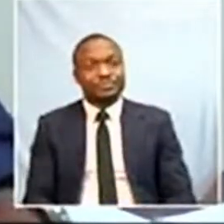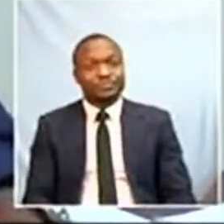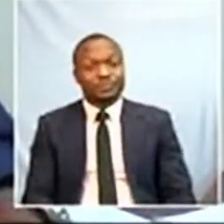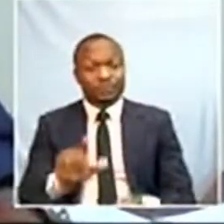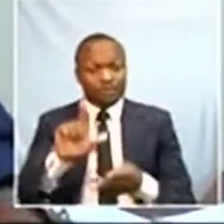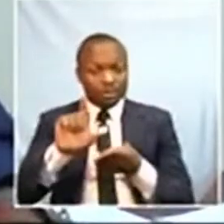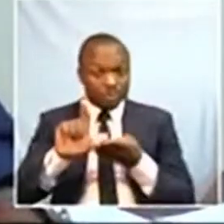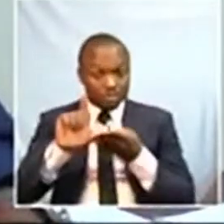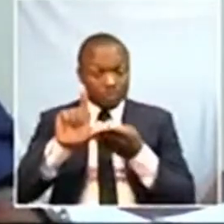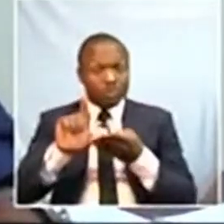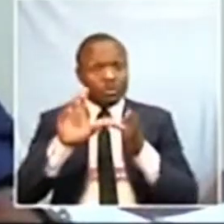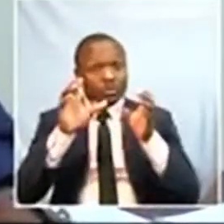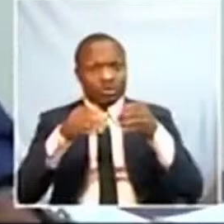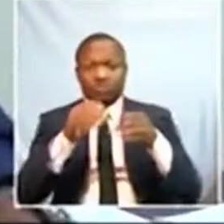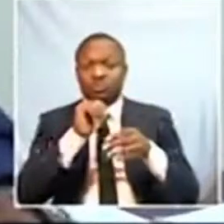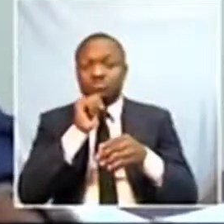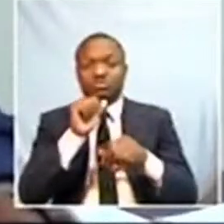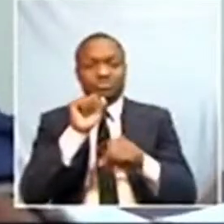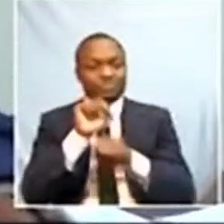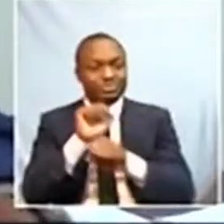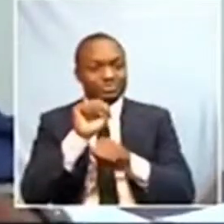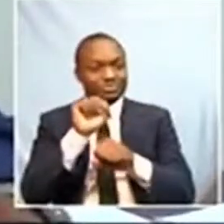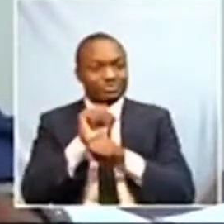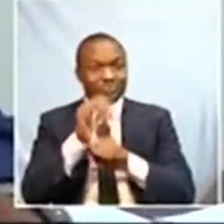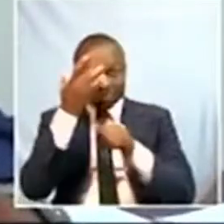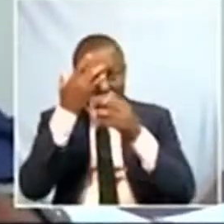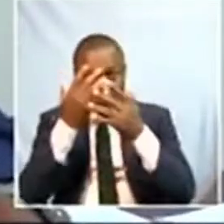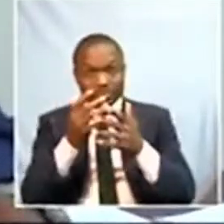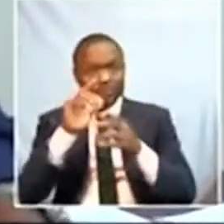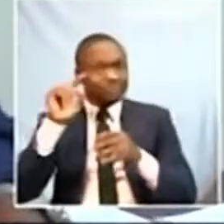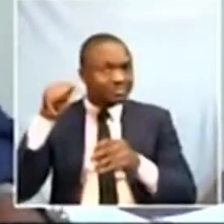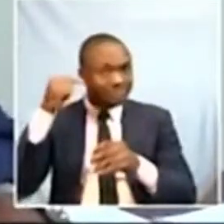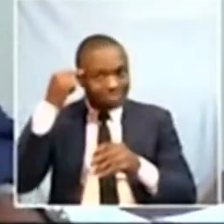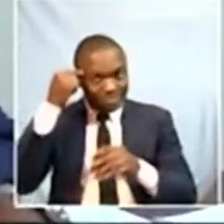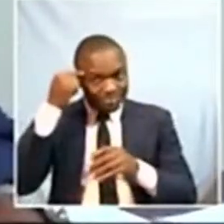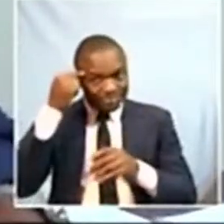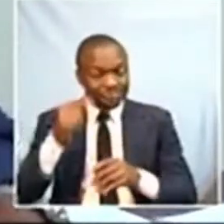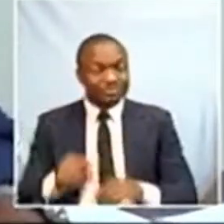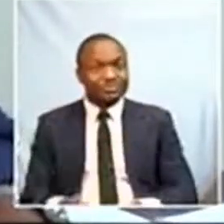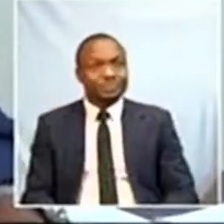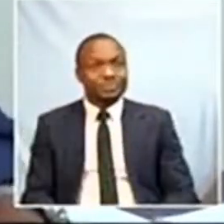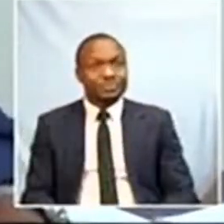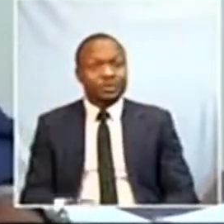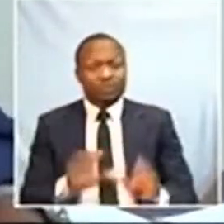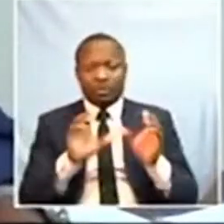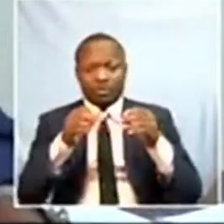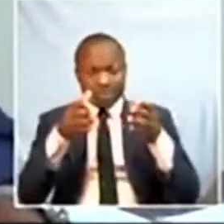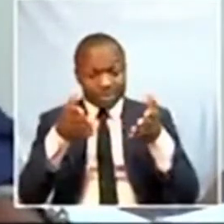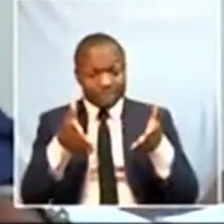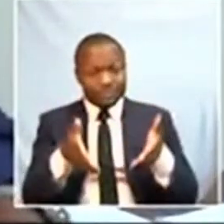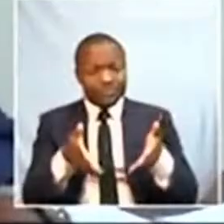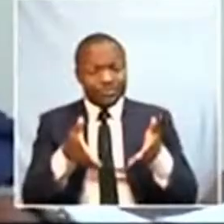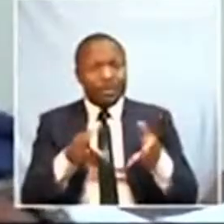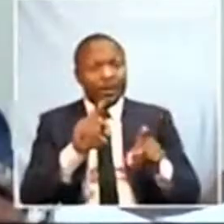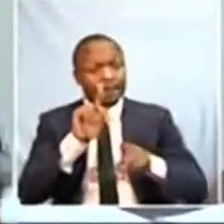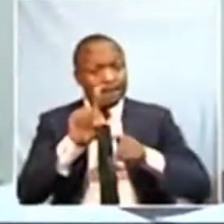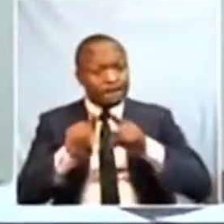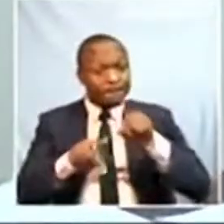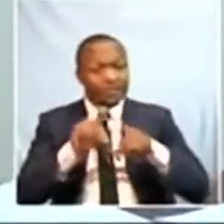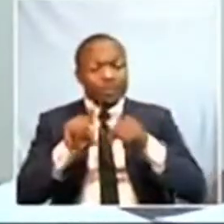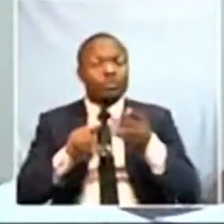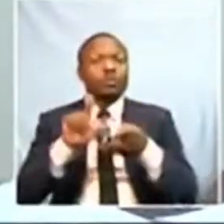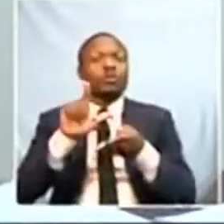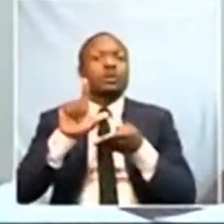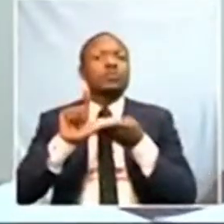Lukulu Town Council is not performing to the expectation of this government, of this committee, and the people of